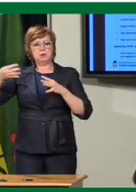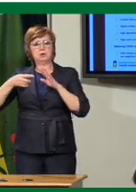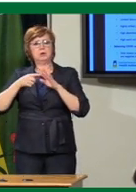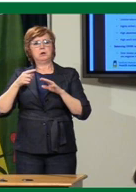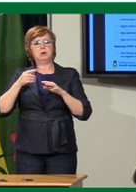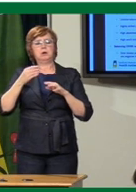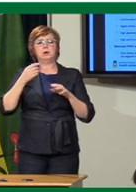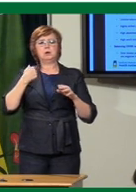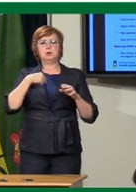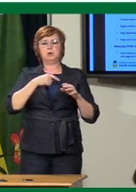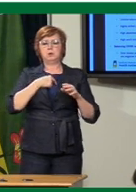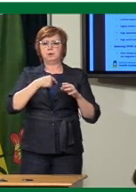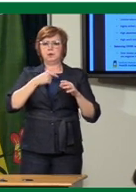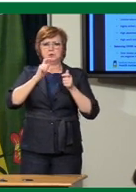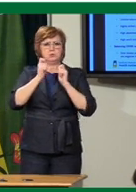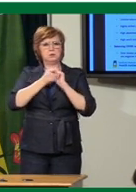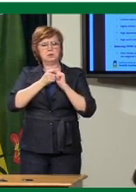services.